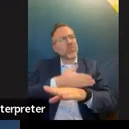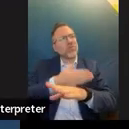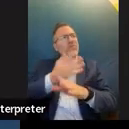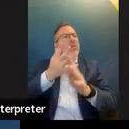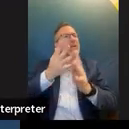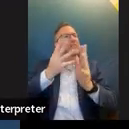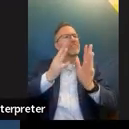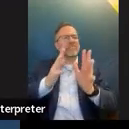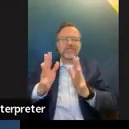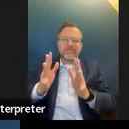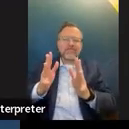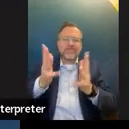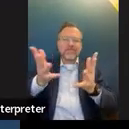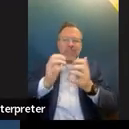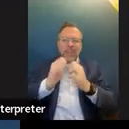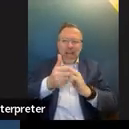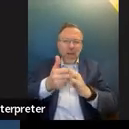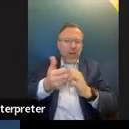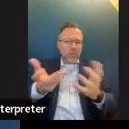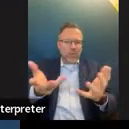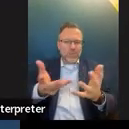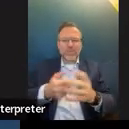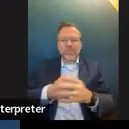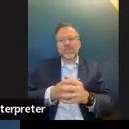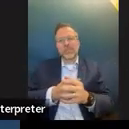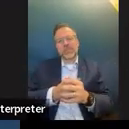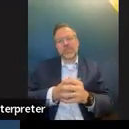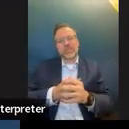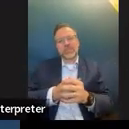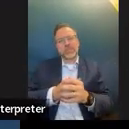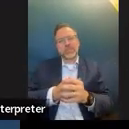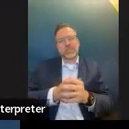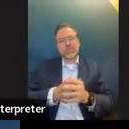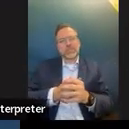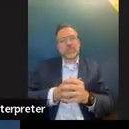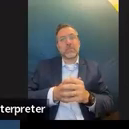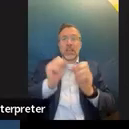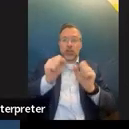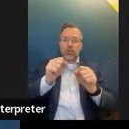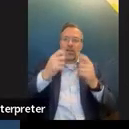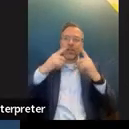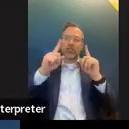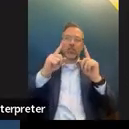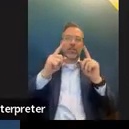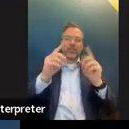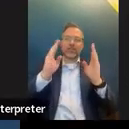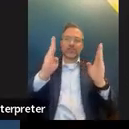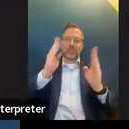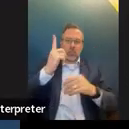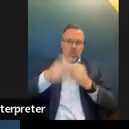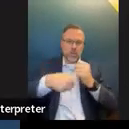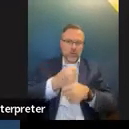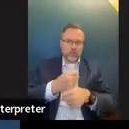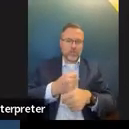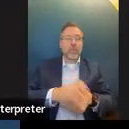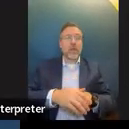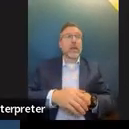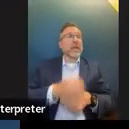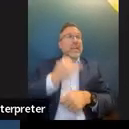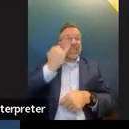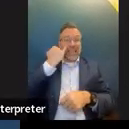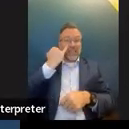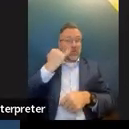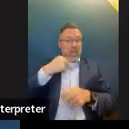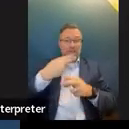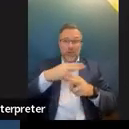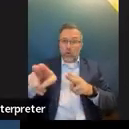calculate that goal in a way that can be achievable in 1 year? So if all you have time to do is a quick probe,